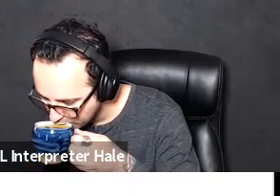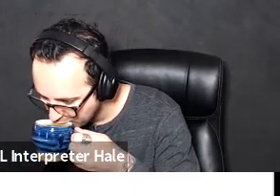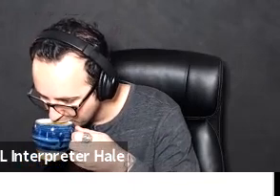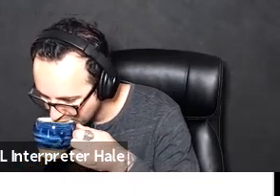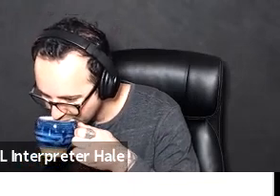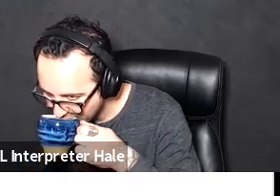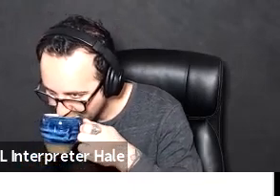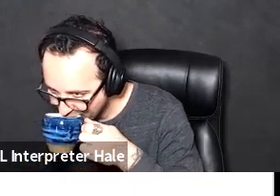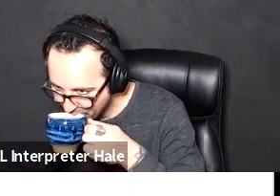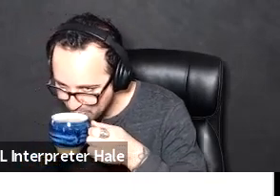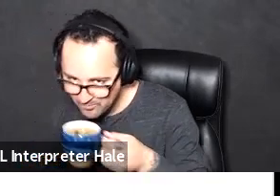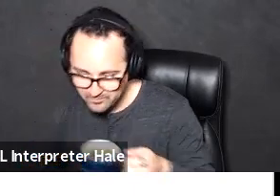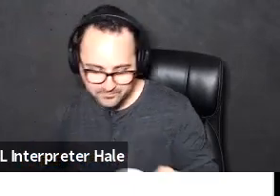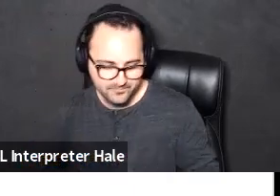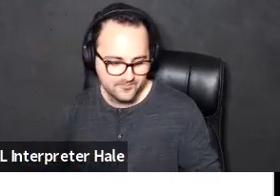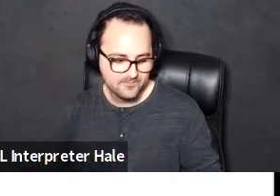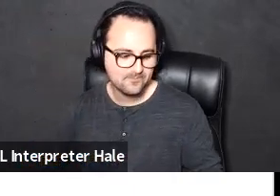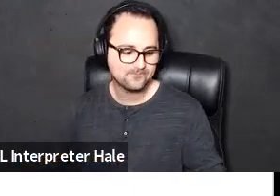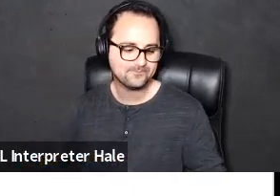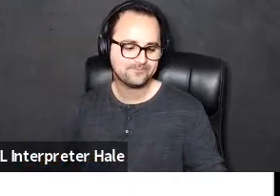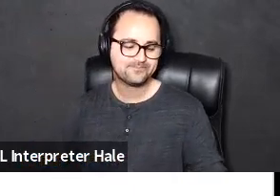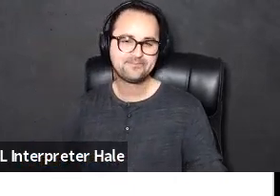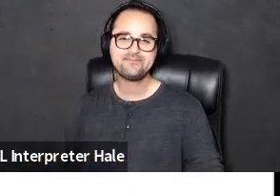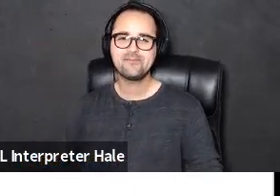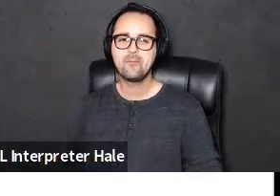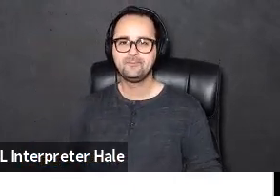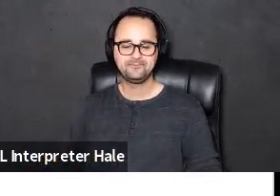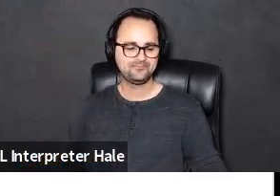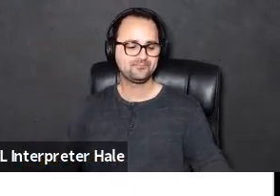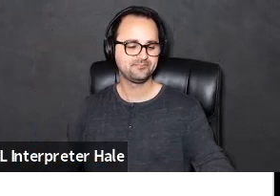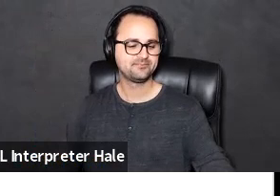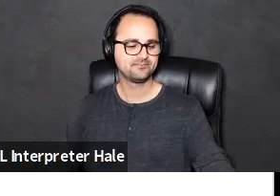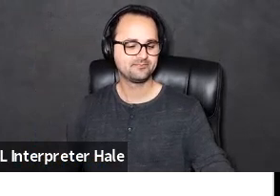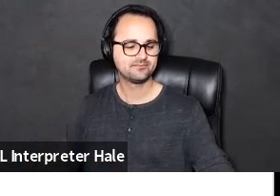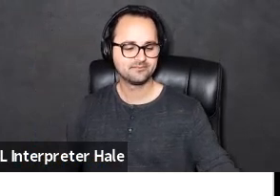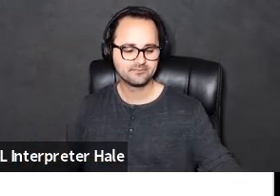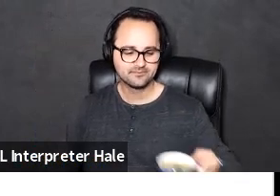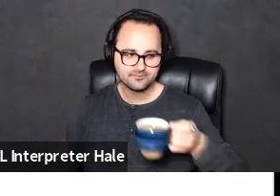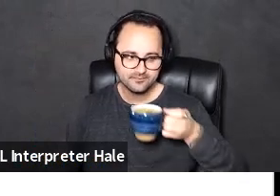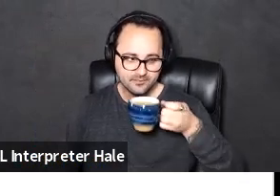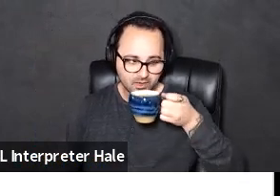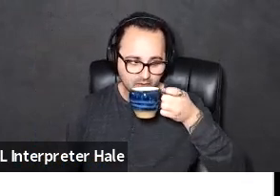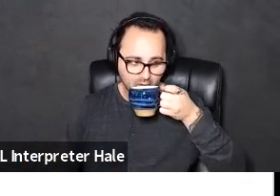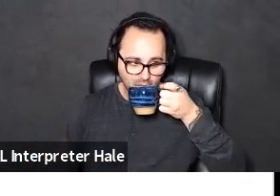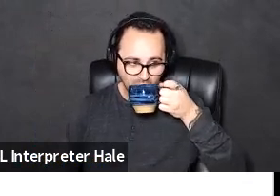It popped up and it told me I can't vote. Yeah, because we're on the panel. We can't vote. We have no vote.